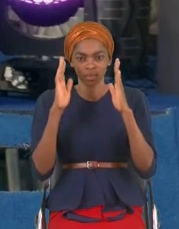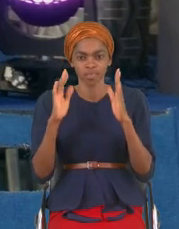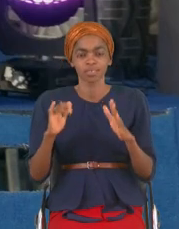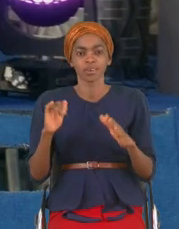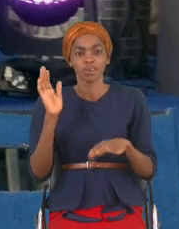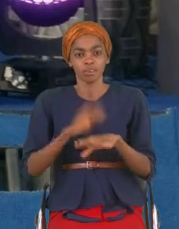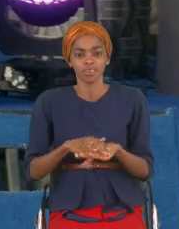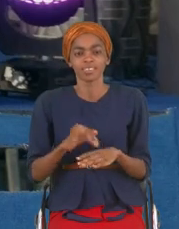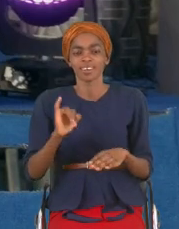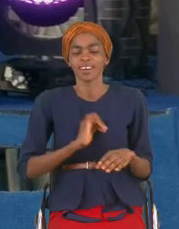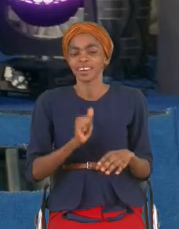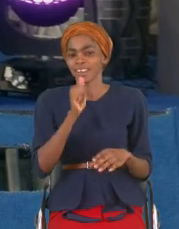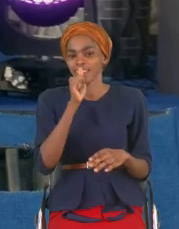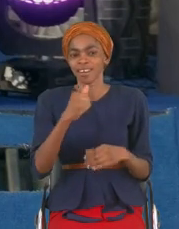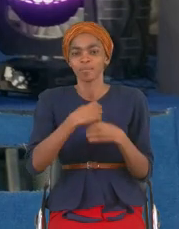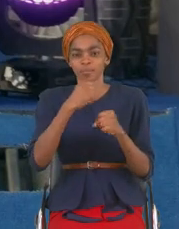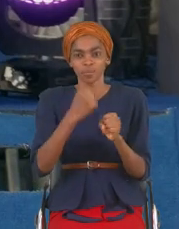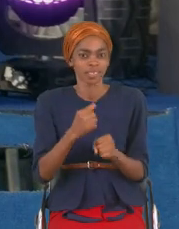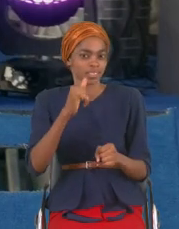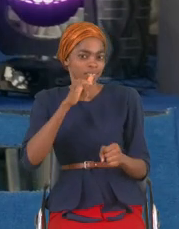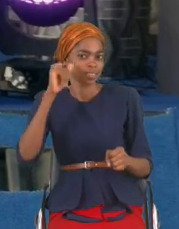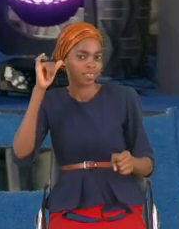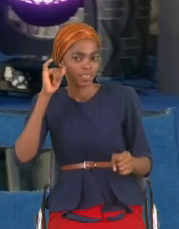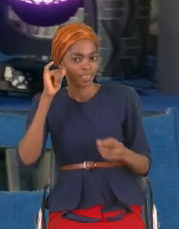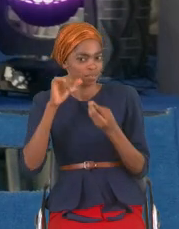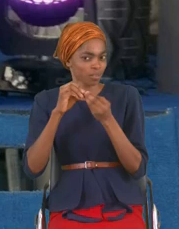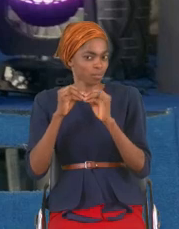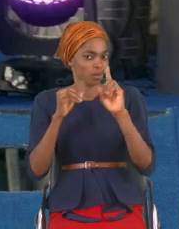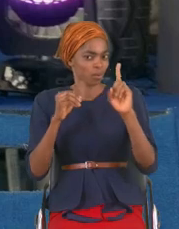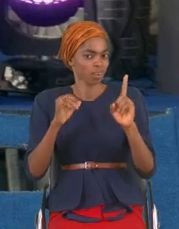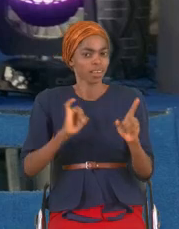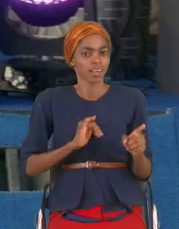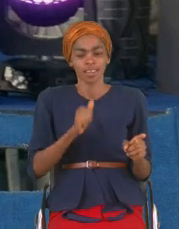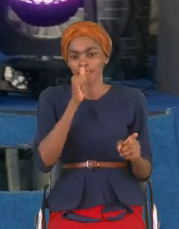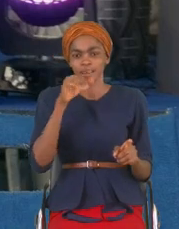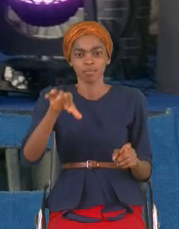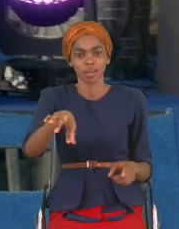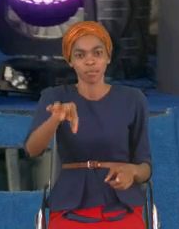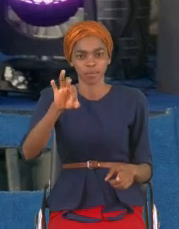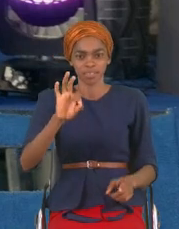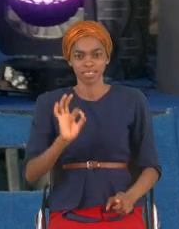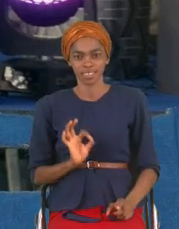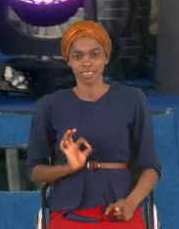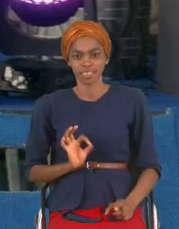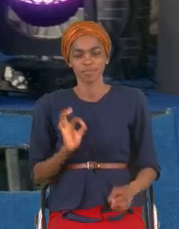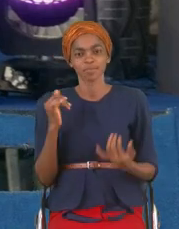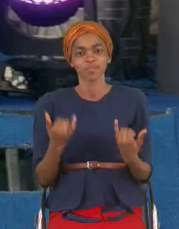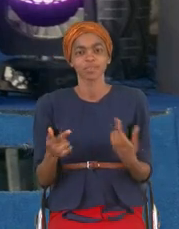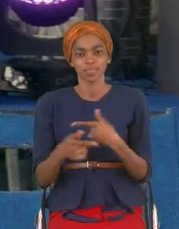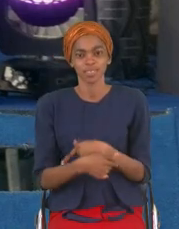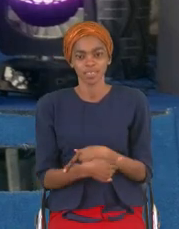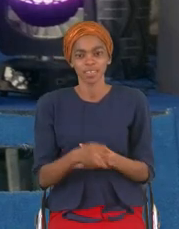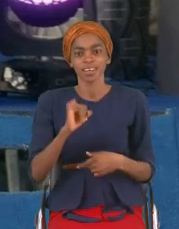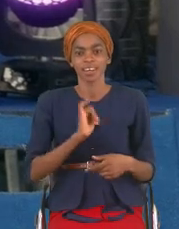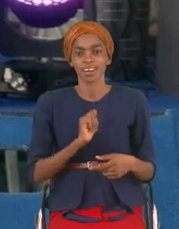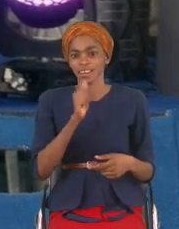made. Number one, yesterday, I am appointed. Today,